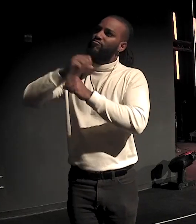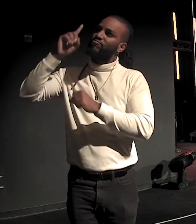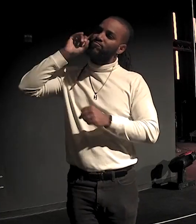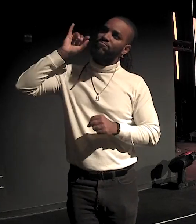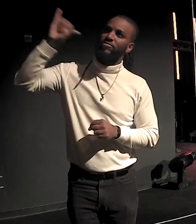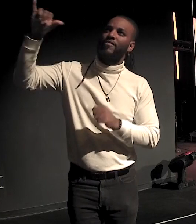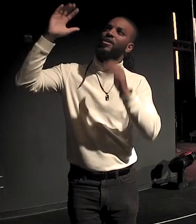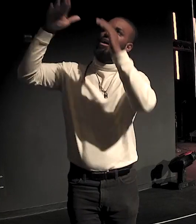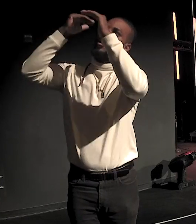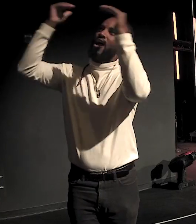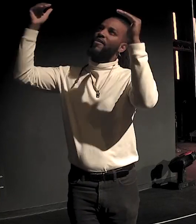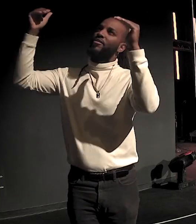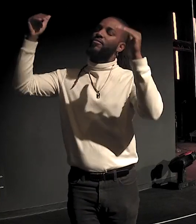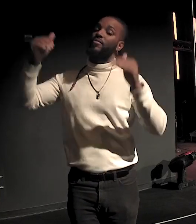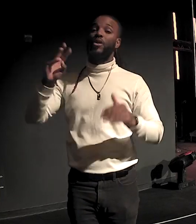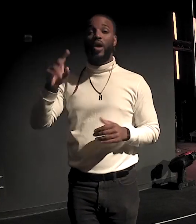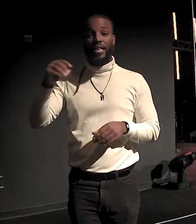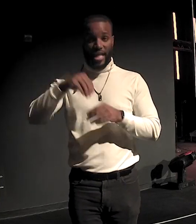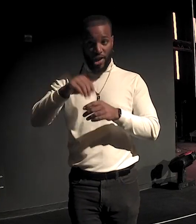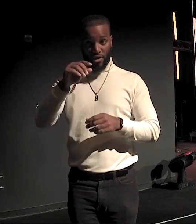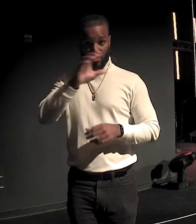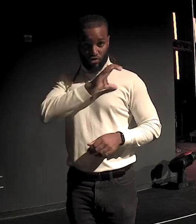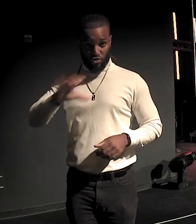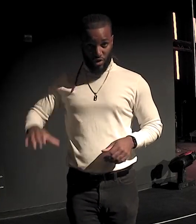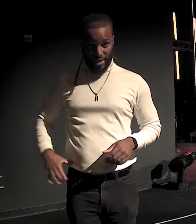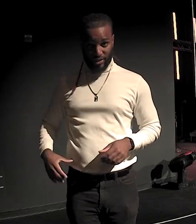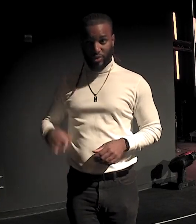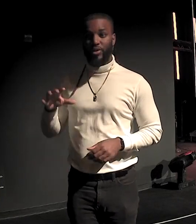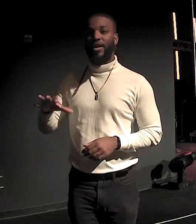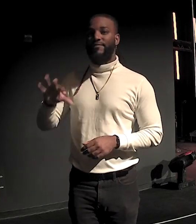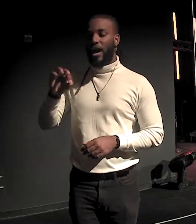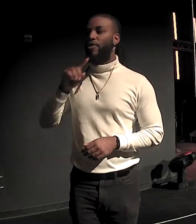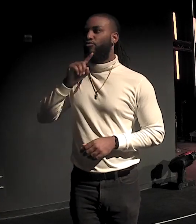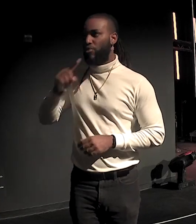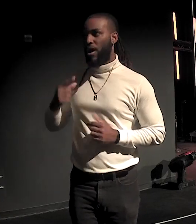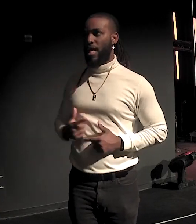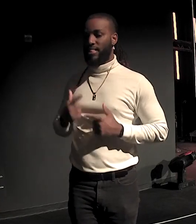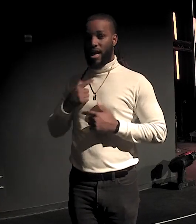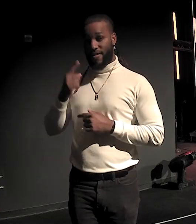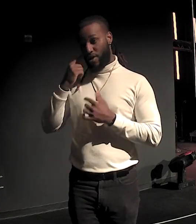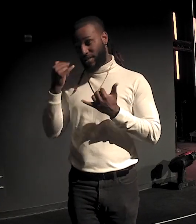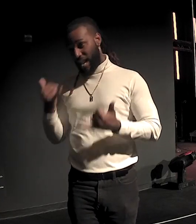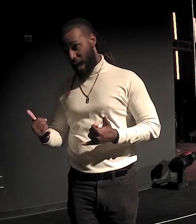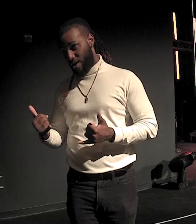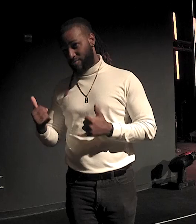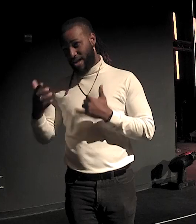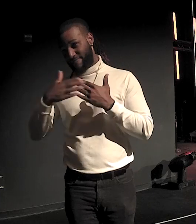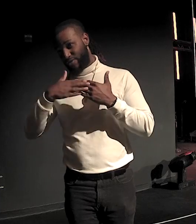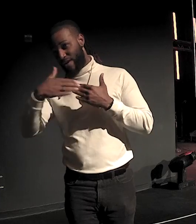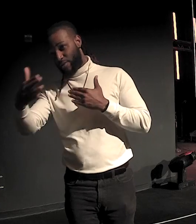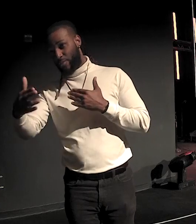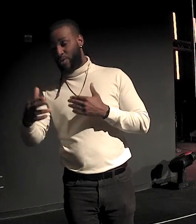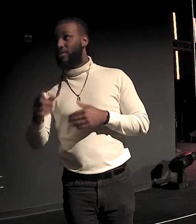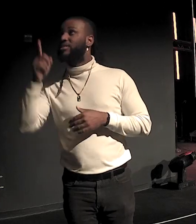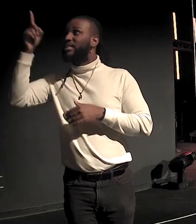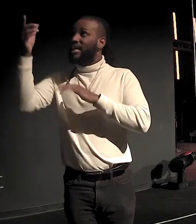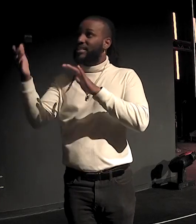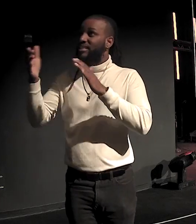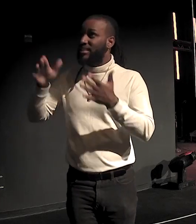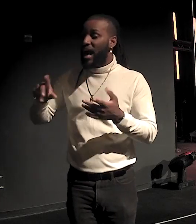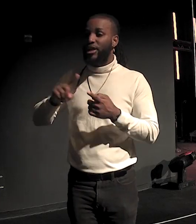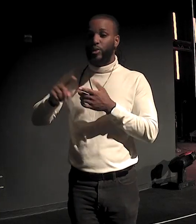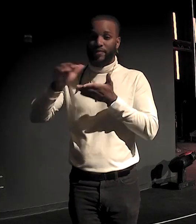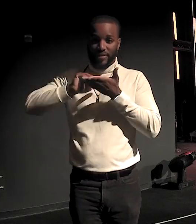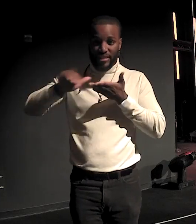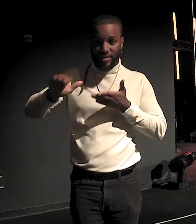come. Well, in Christ and Christ alone, you can find life that is truly life for now and forevermore. He died to